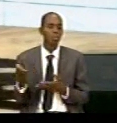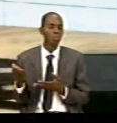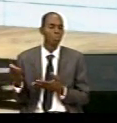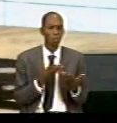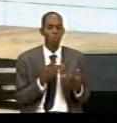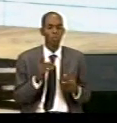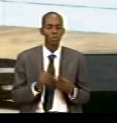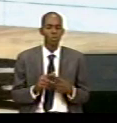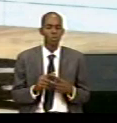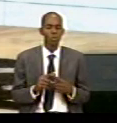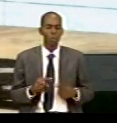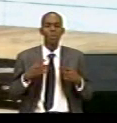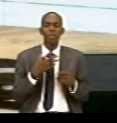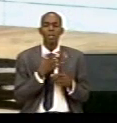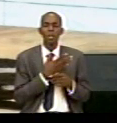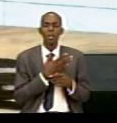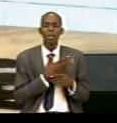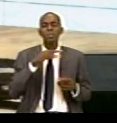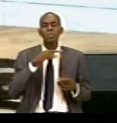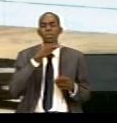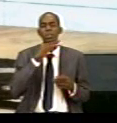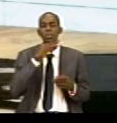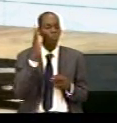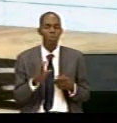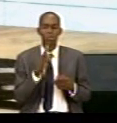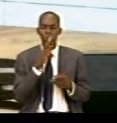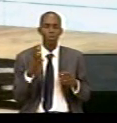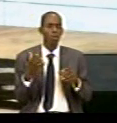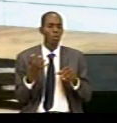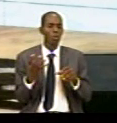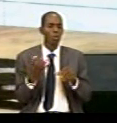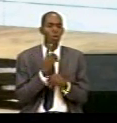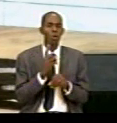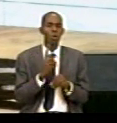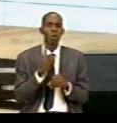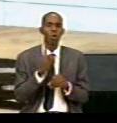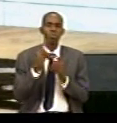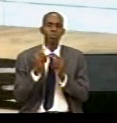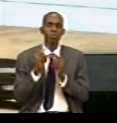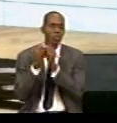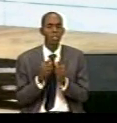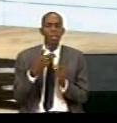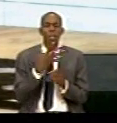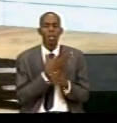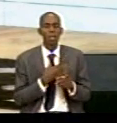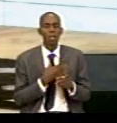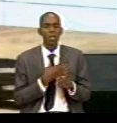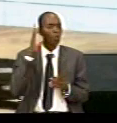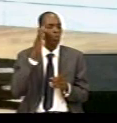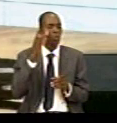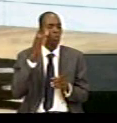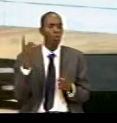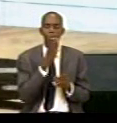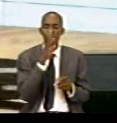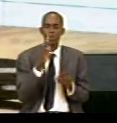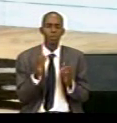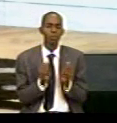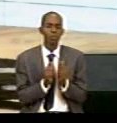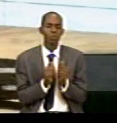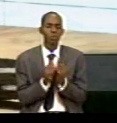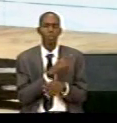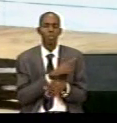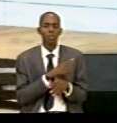which are alive will be caught up together with them to always be with the Lord. Three things.